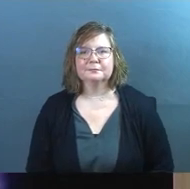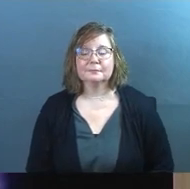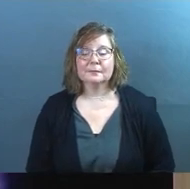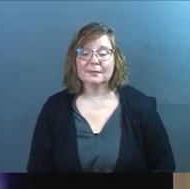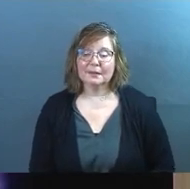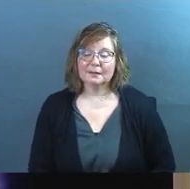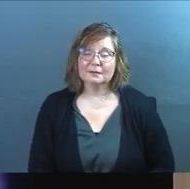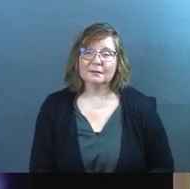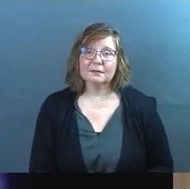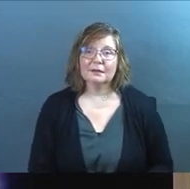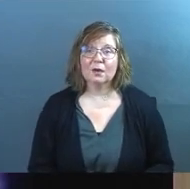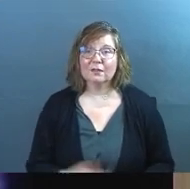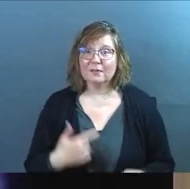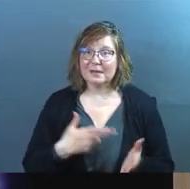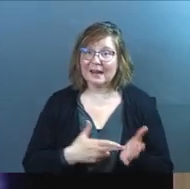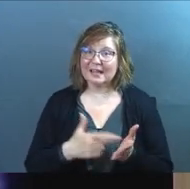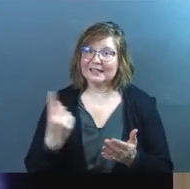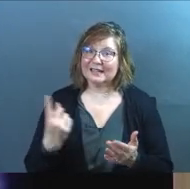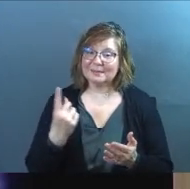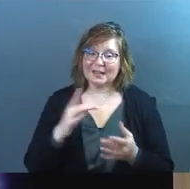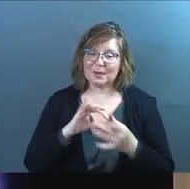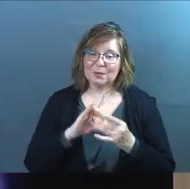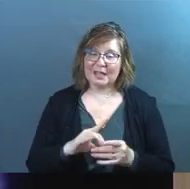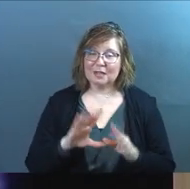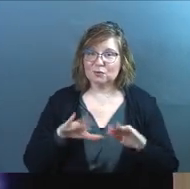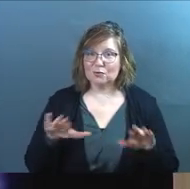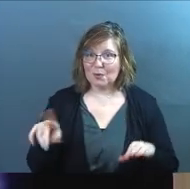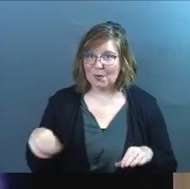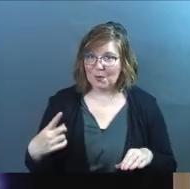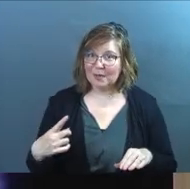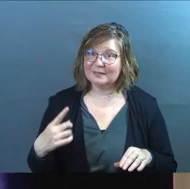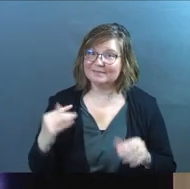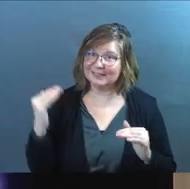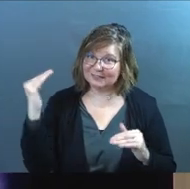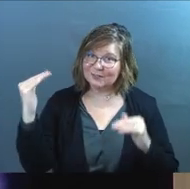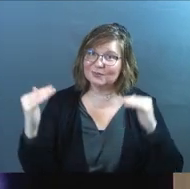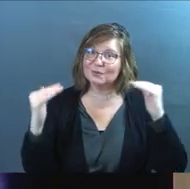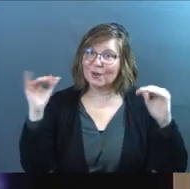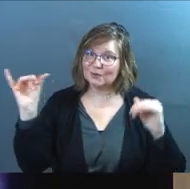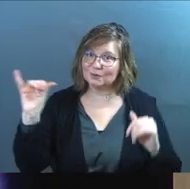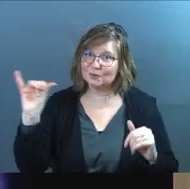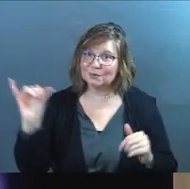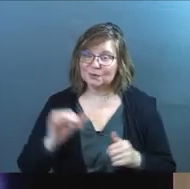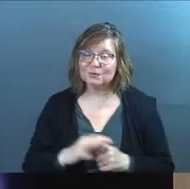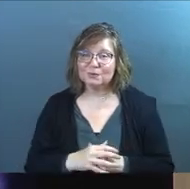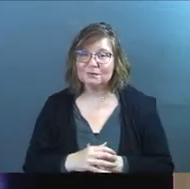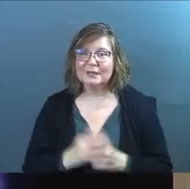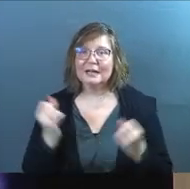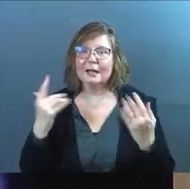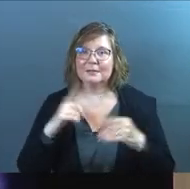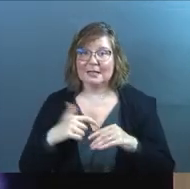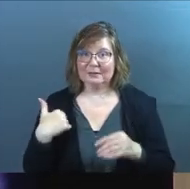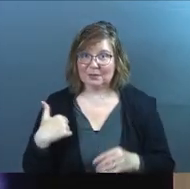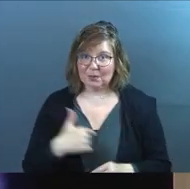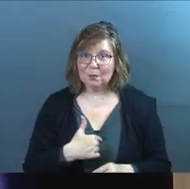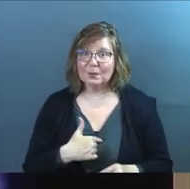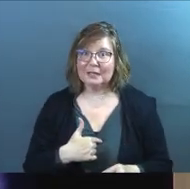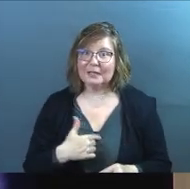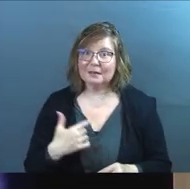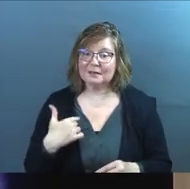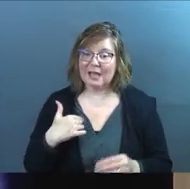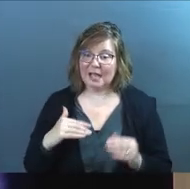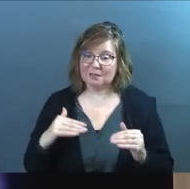Now, if I'm being honest, this is not just something that relates to children. This is us. How many times have we,